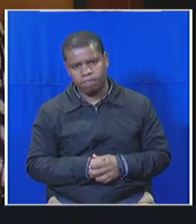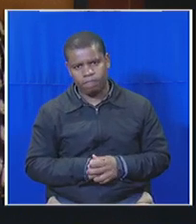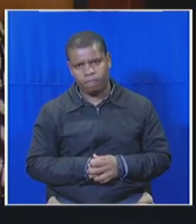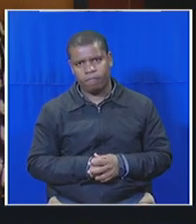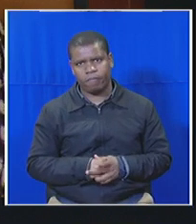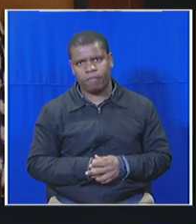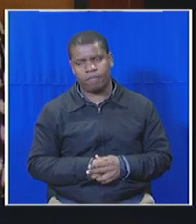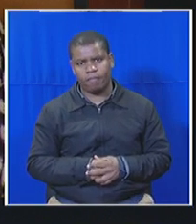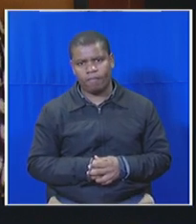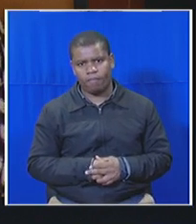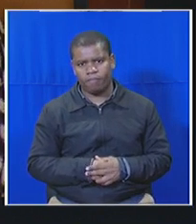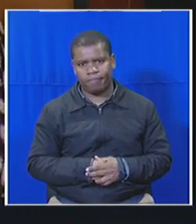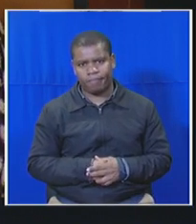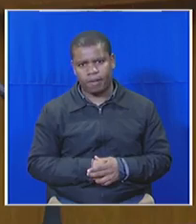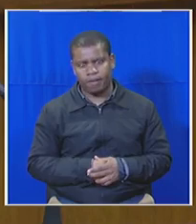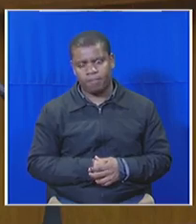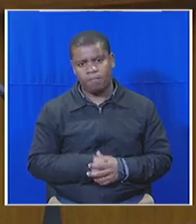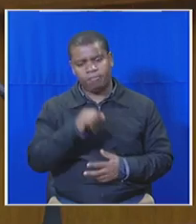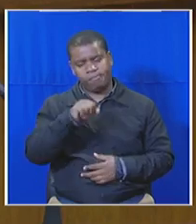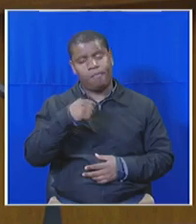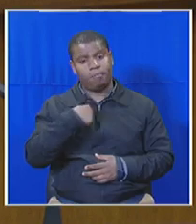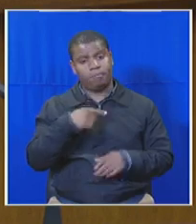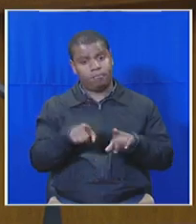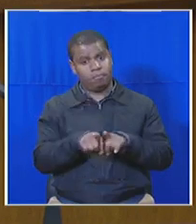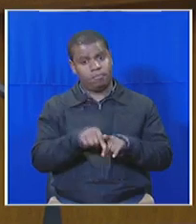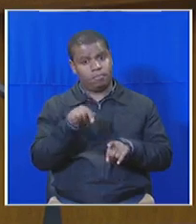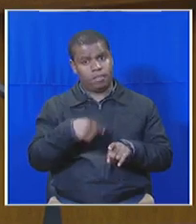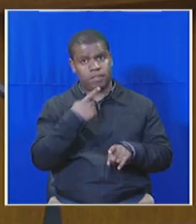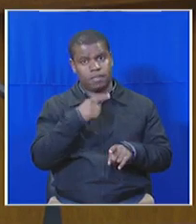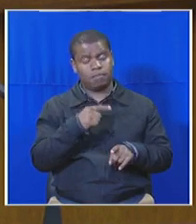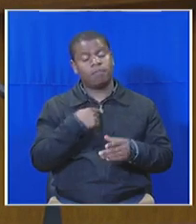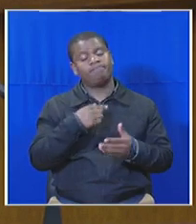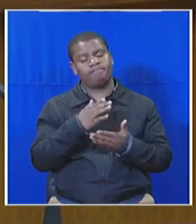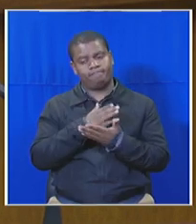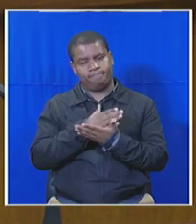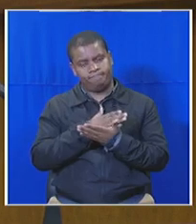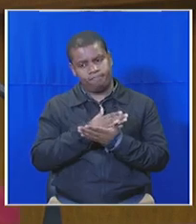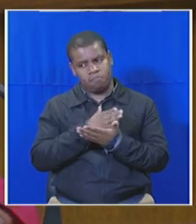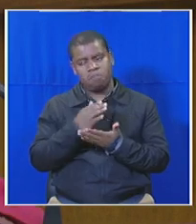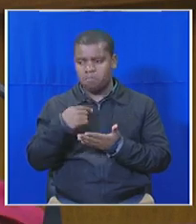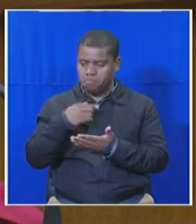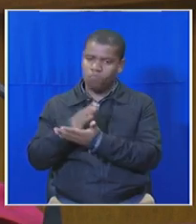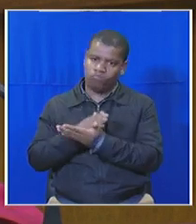ngiyahoxisa. Angithi-ke angihoxise-ke kodwa bazwile. Cha, hoxisa.